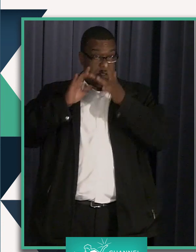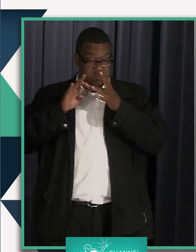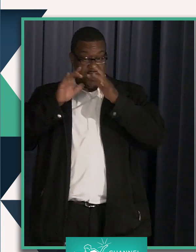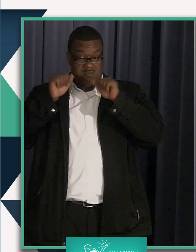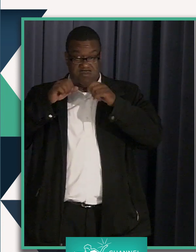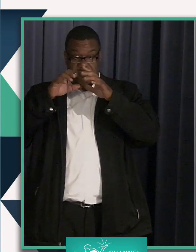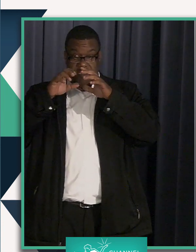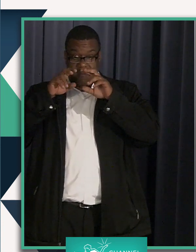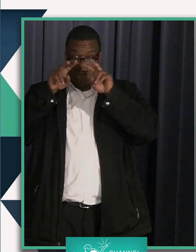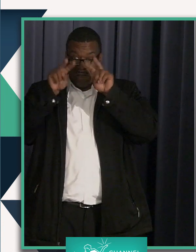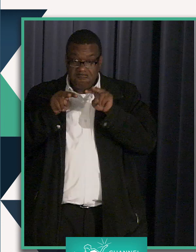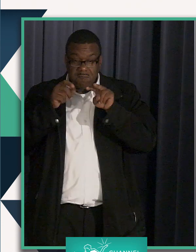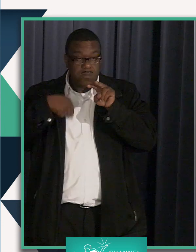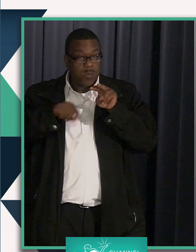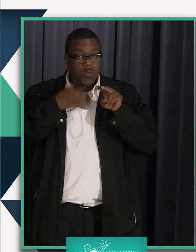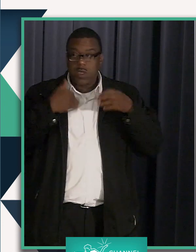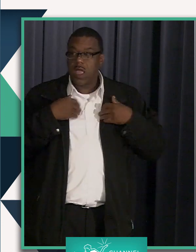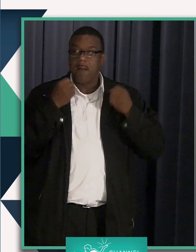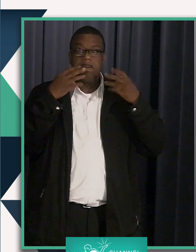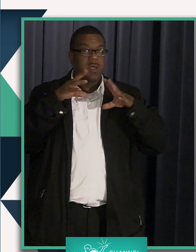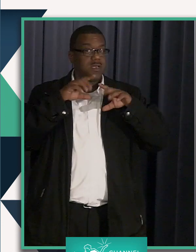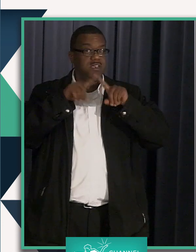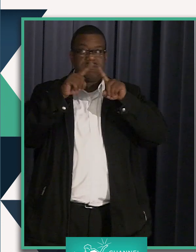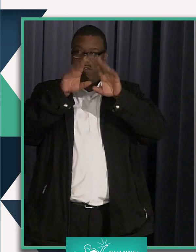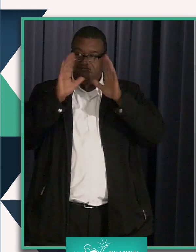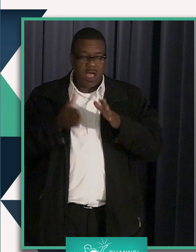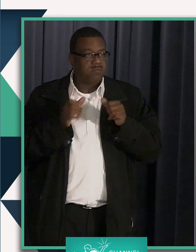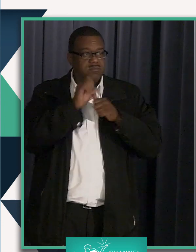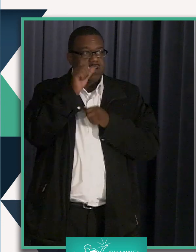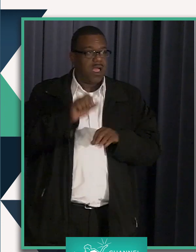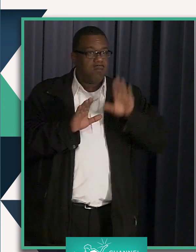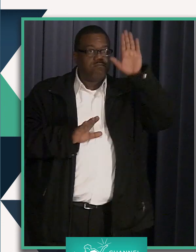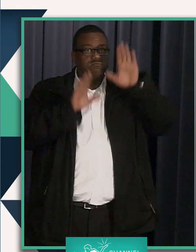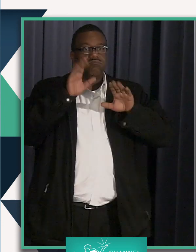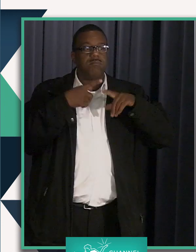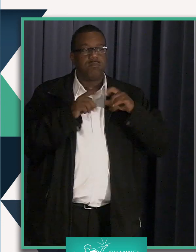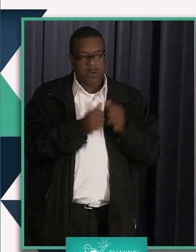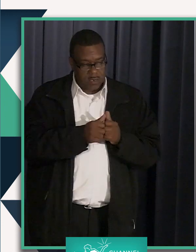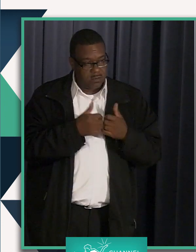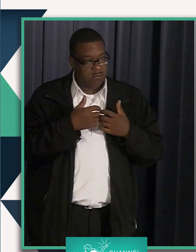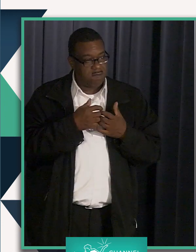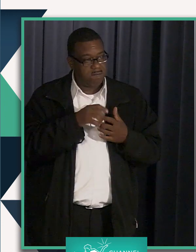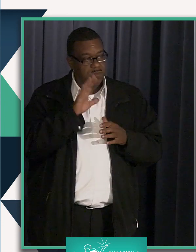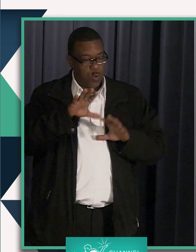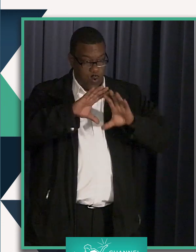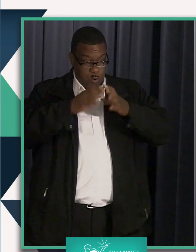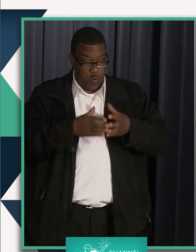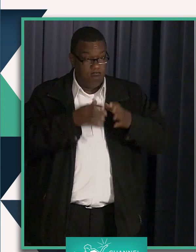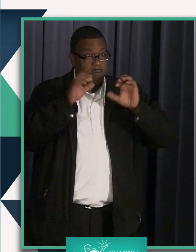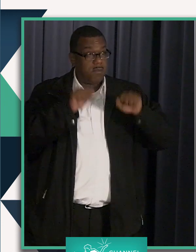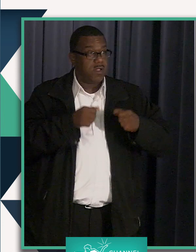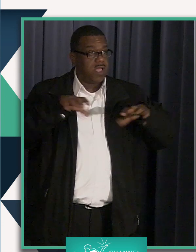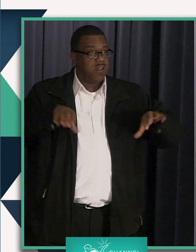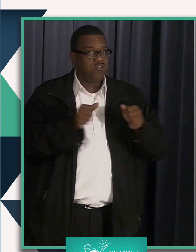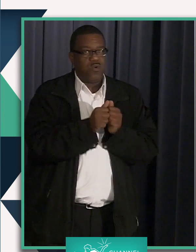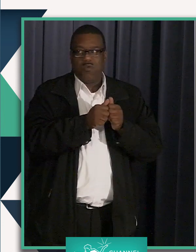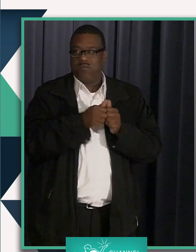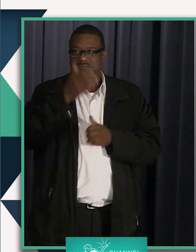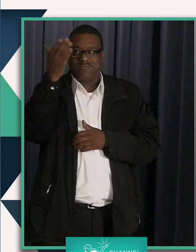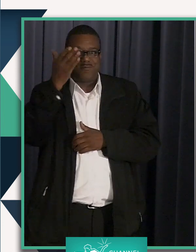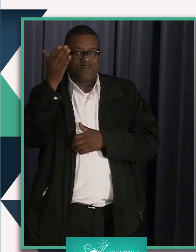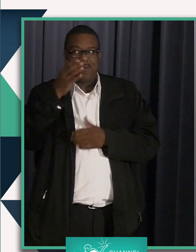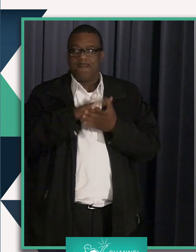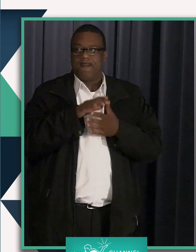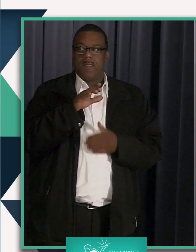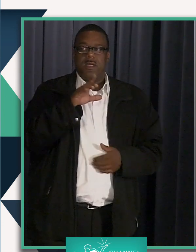now, and we have a lot of houses, not just auctions, but Own It Now. And maybe your group could do a session where the land